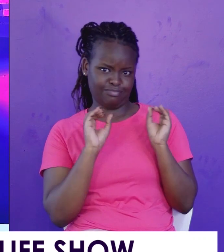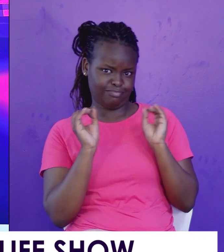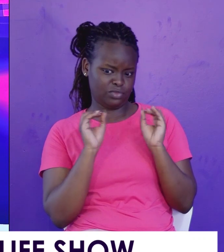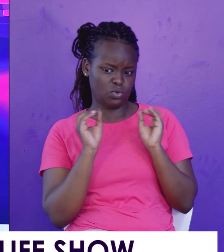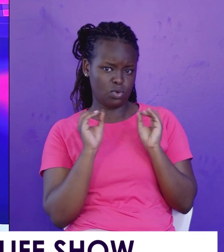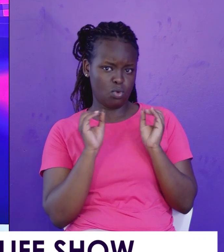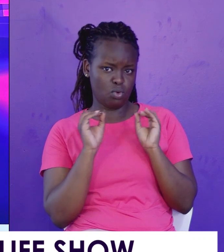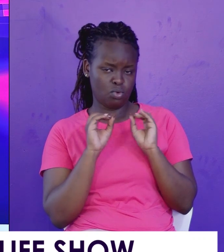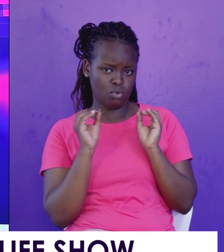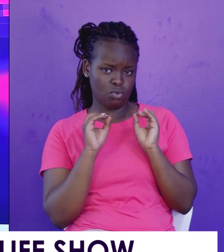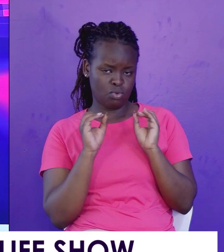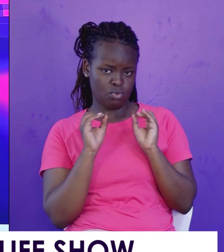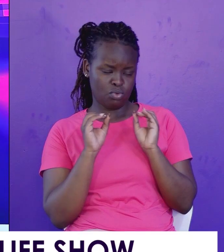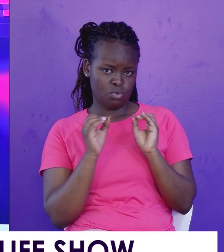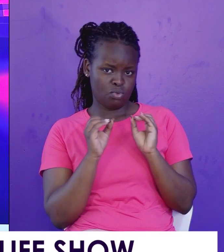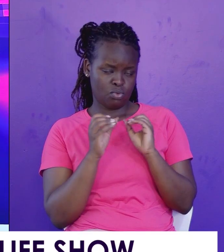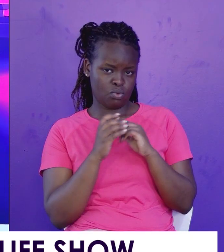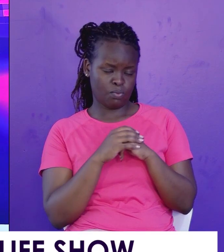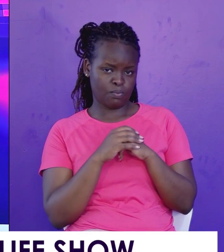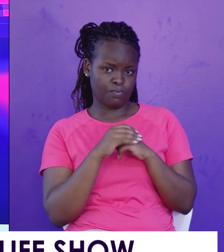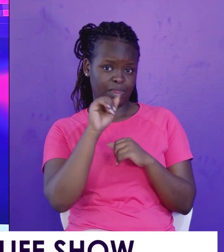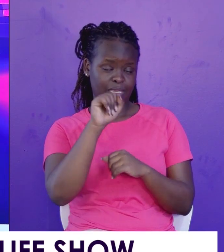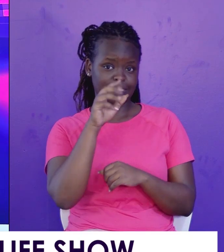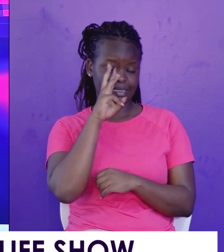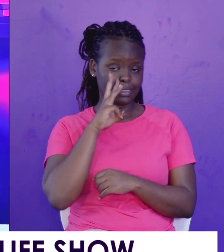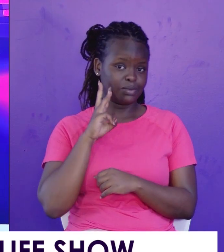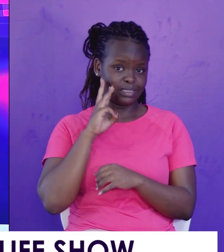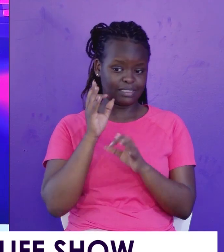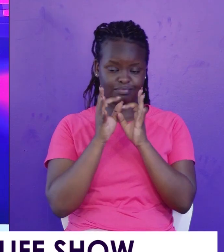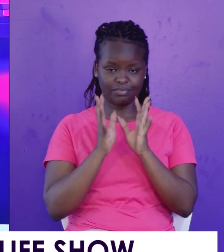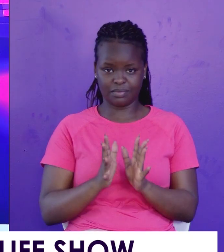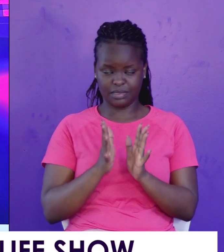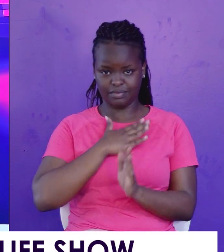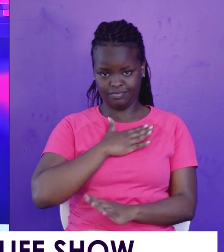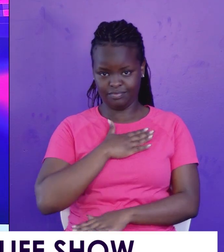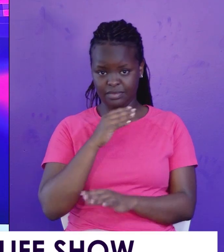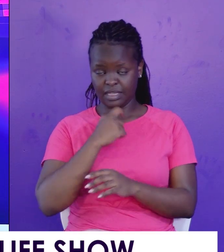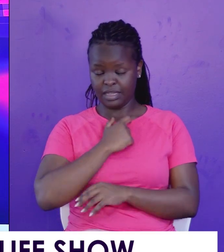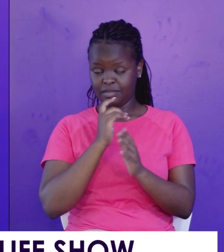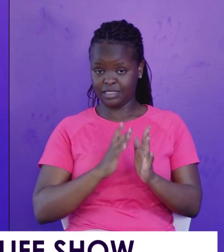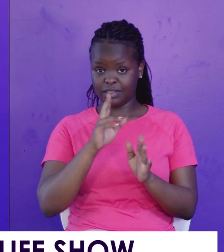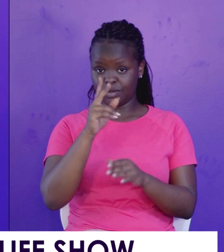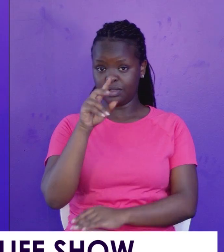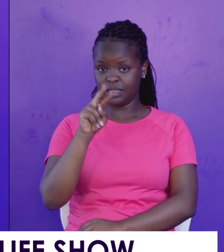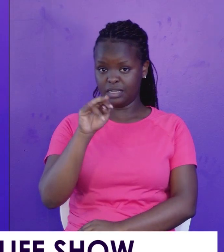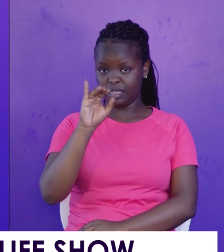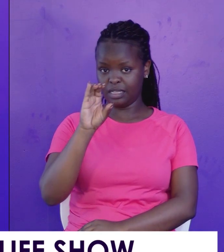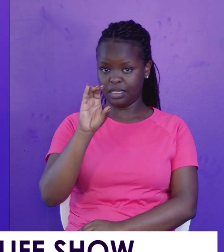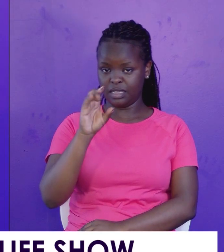the nature. Yes. Wanja Ngethe, sign language interpreter, and our guest is Nicholas